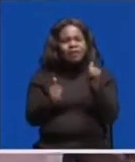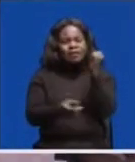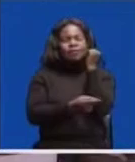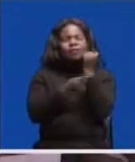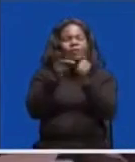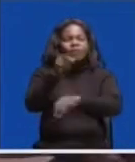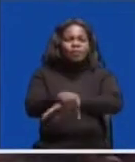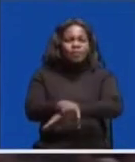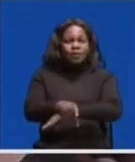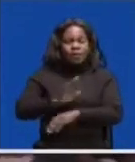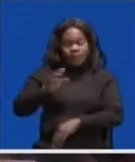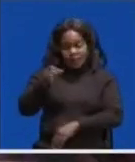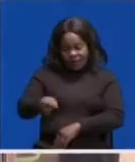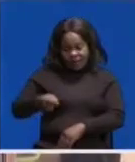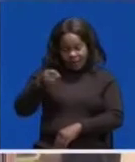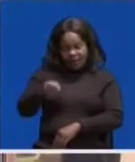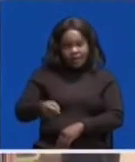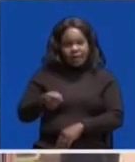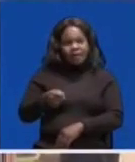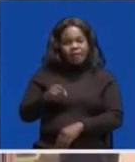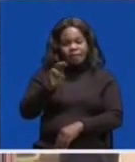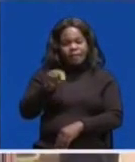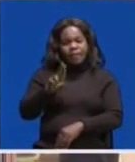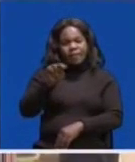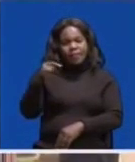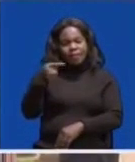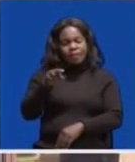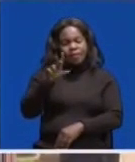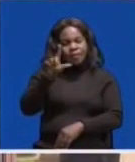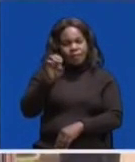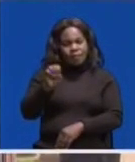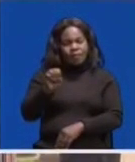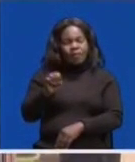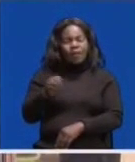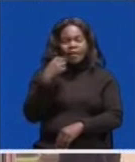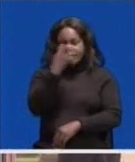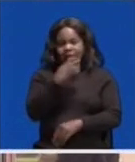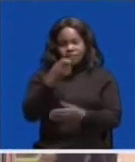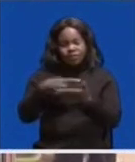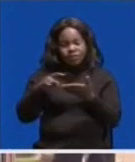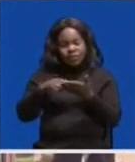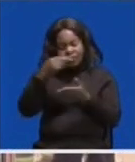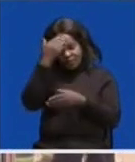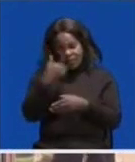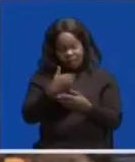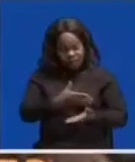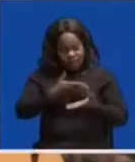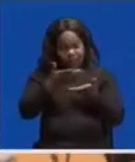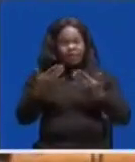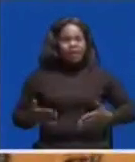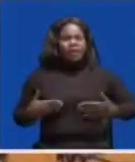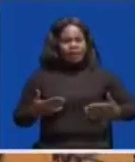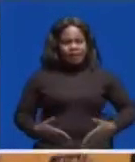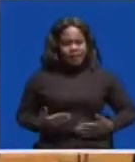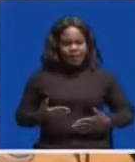of the Lenje people of Chibombo district, in a speech read for her by Chief Chamuka of Chisamba, expressed happiness that